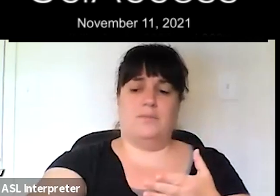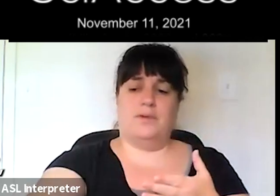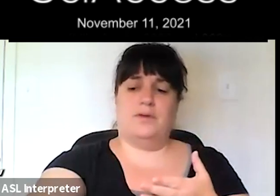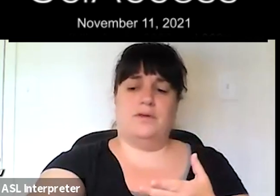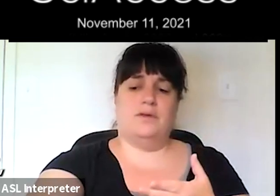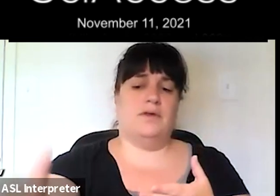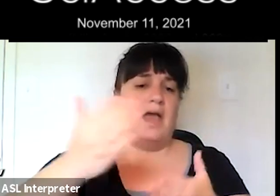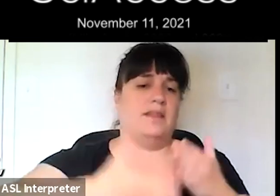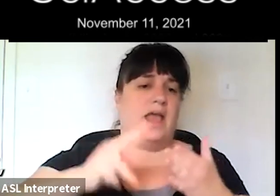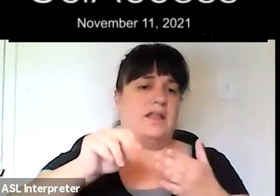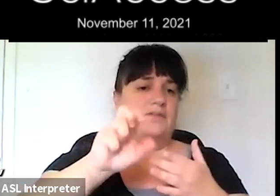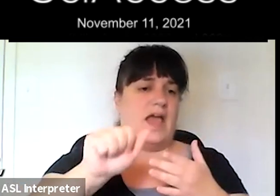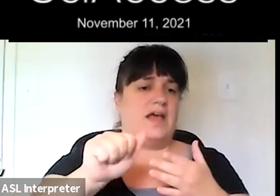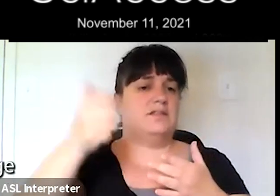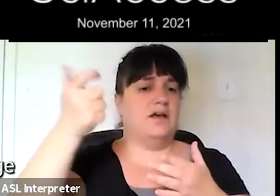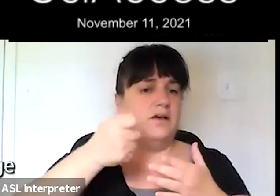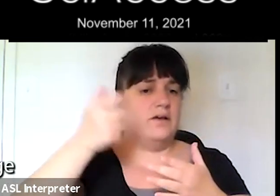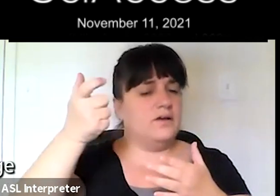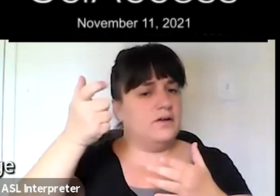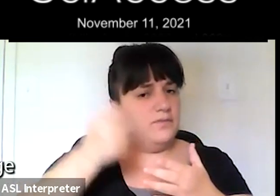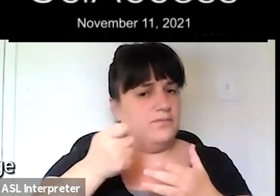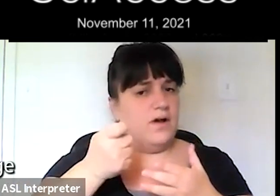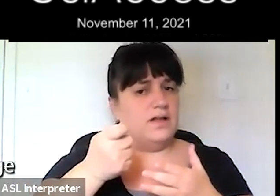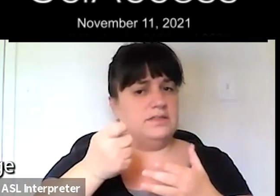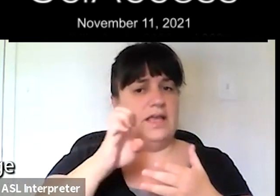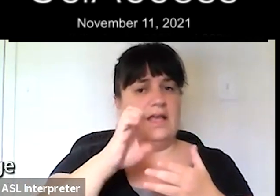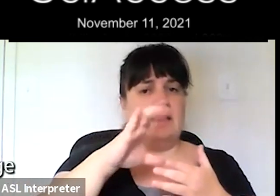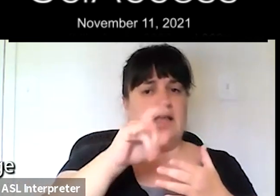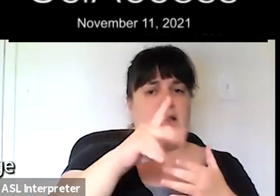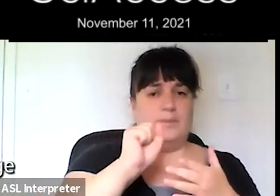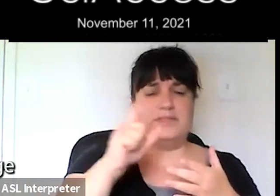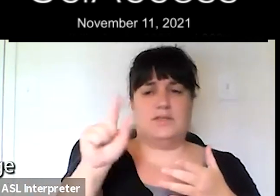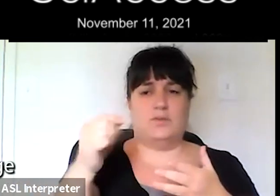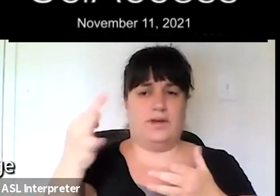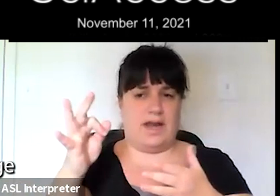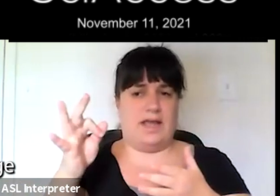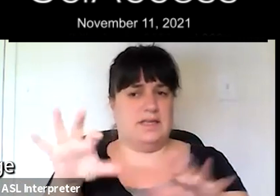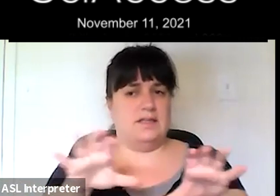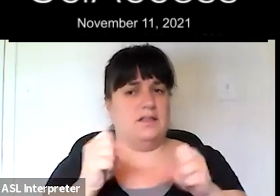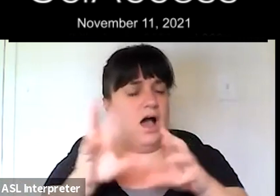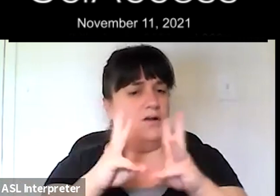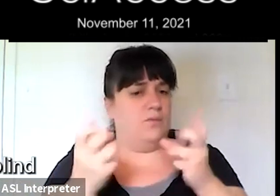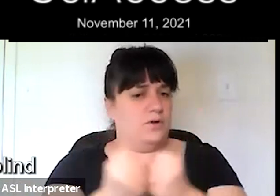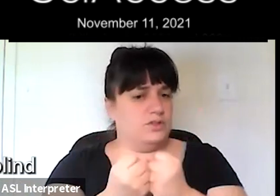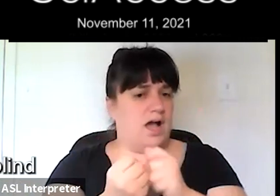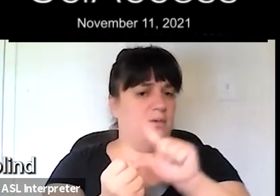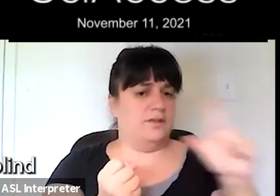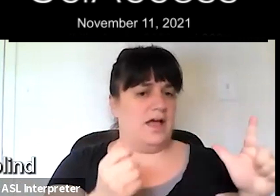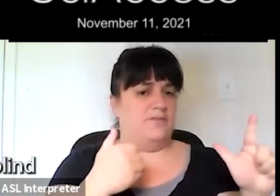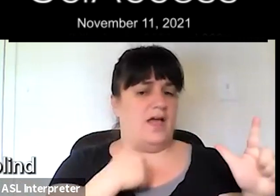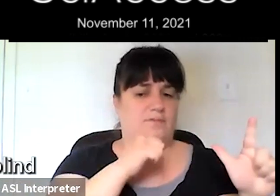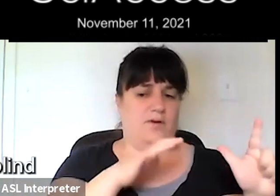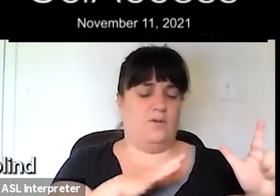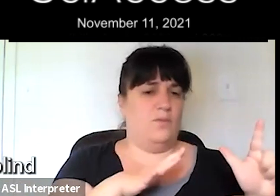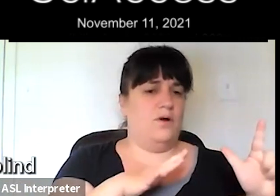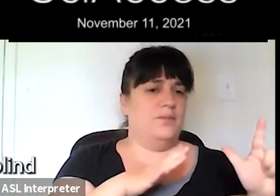Instead, especially for the eclipse in 2017, we did a lot of workshops. And shown on the left in this image is a woman who